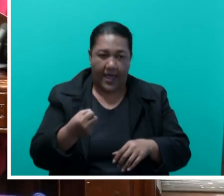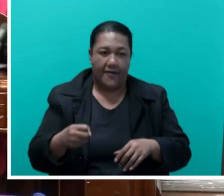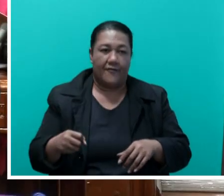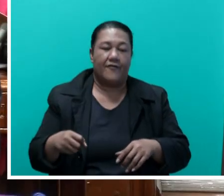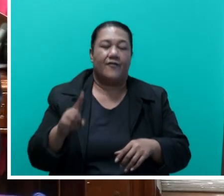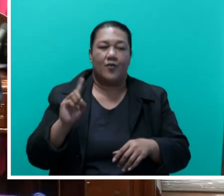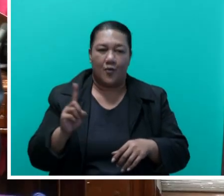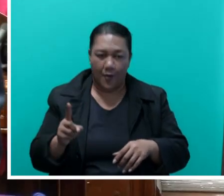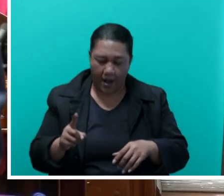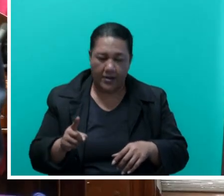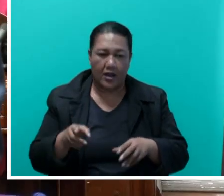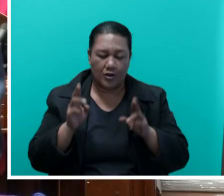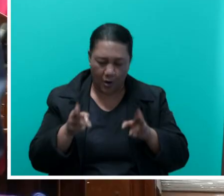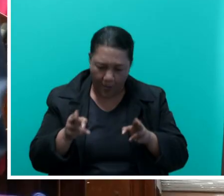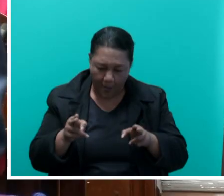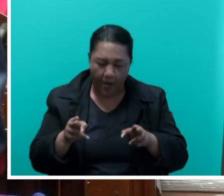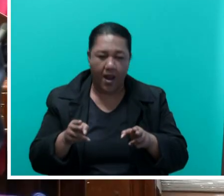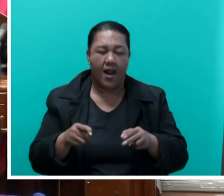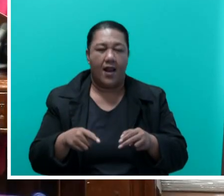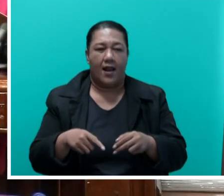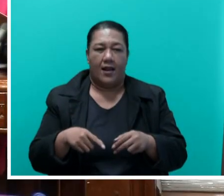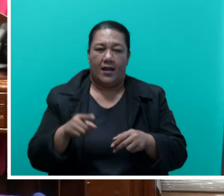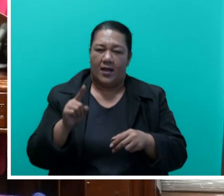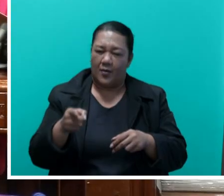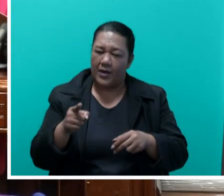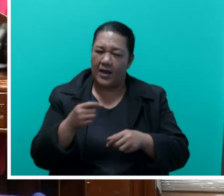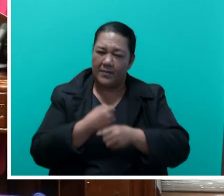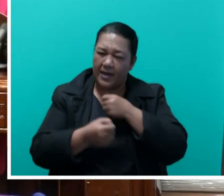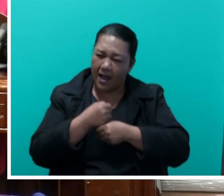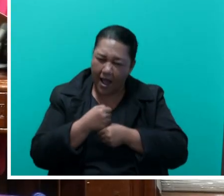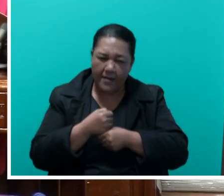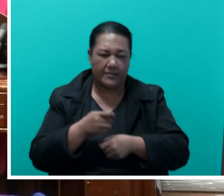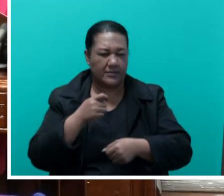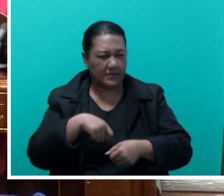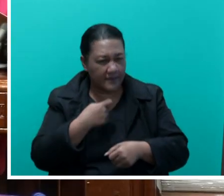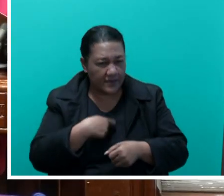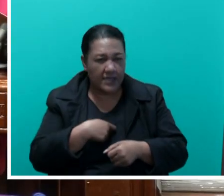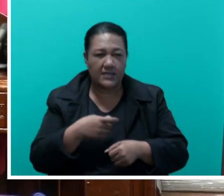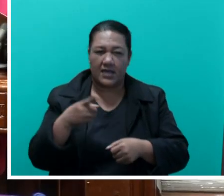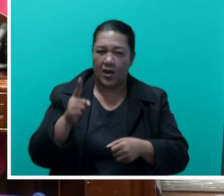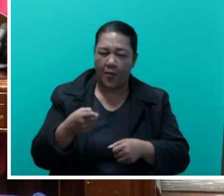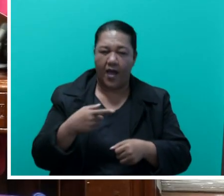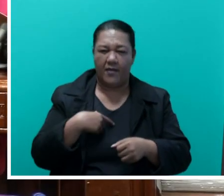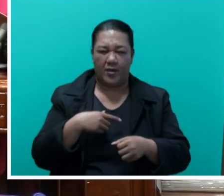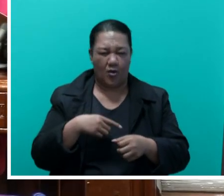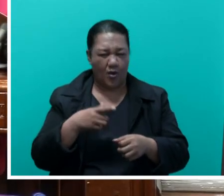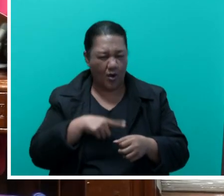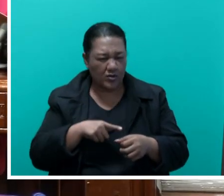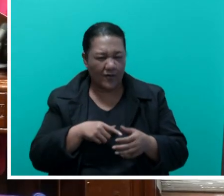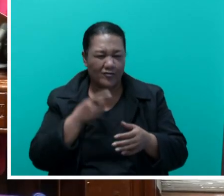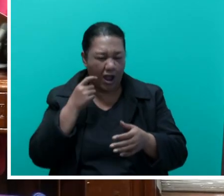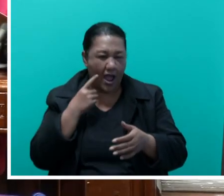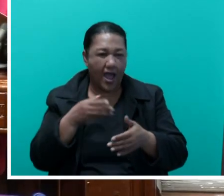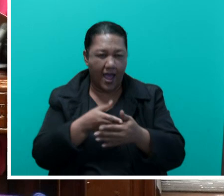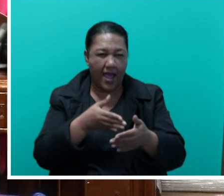frustrations, and it would take time to get things right. There's no way in the world we could overcome these in the first 18